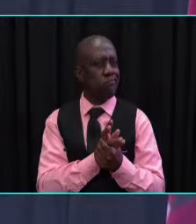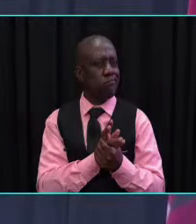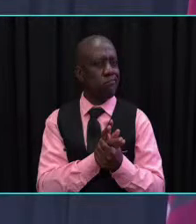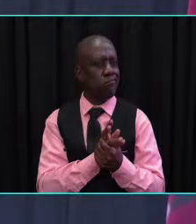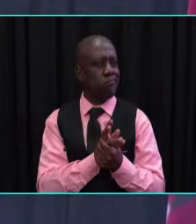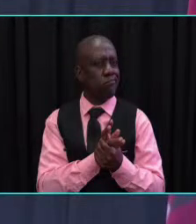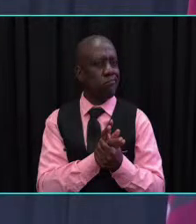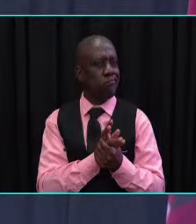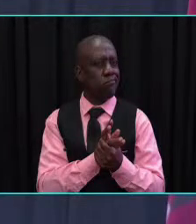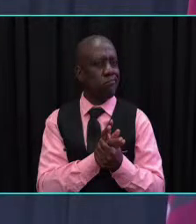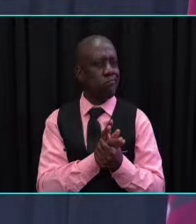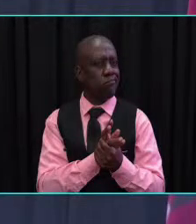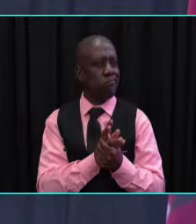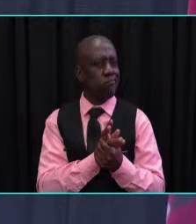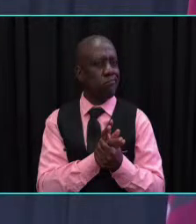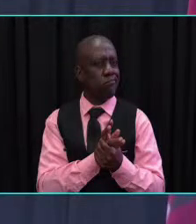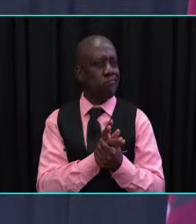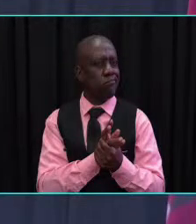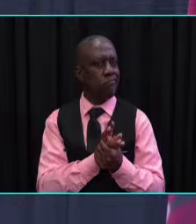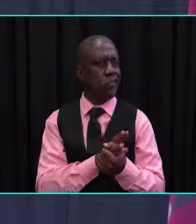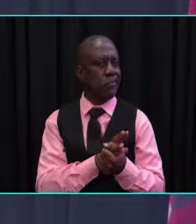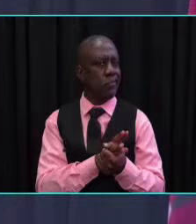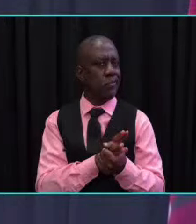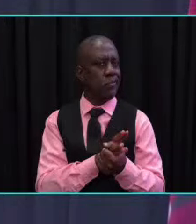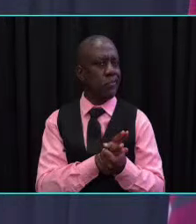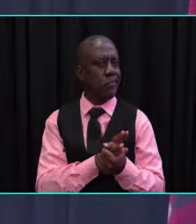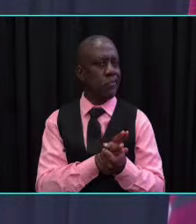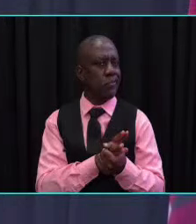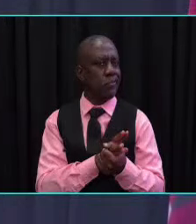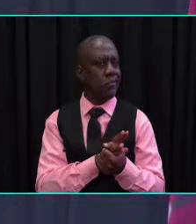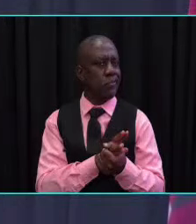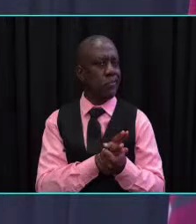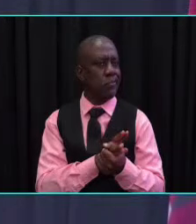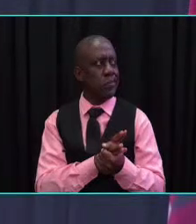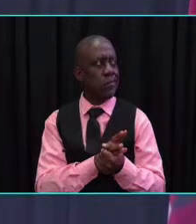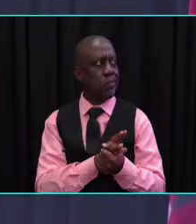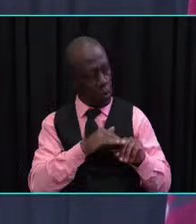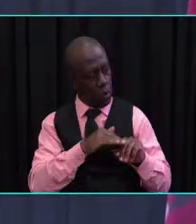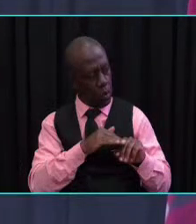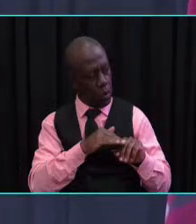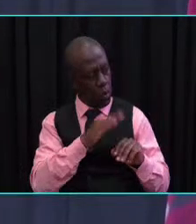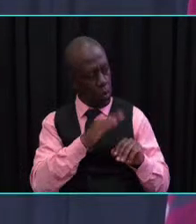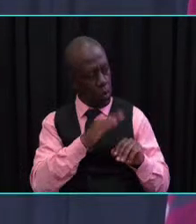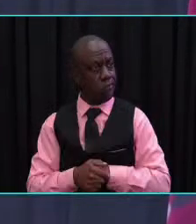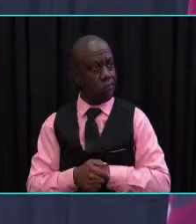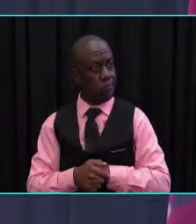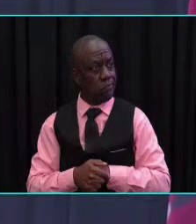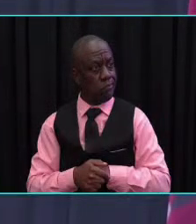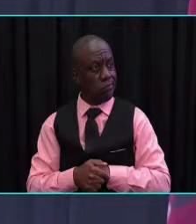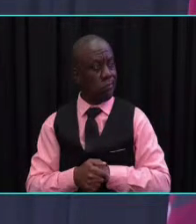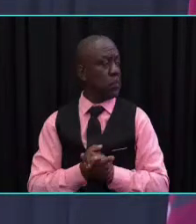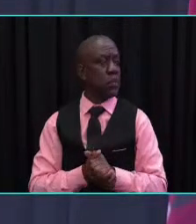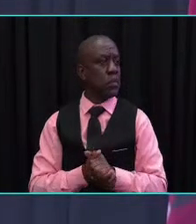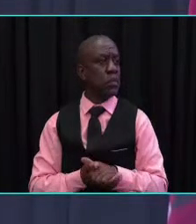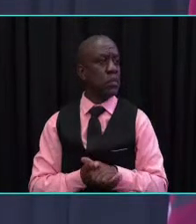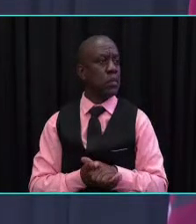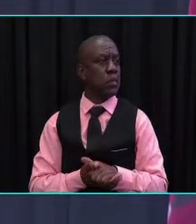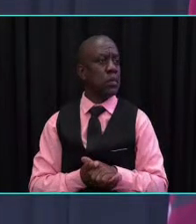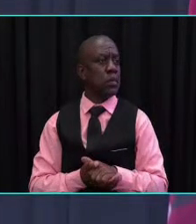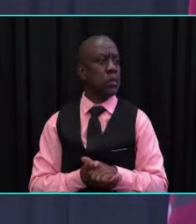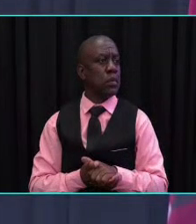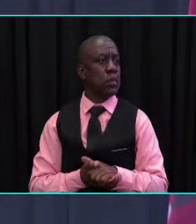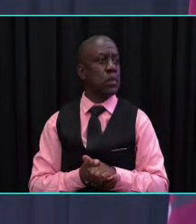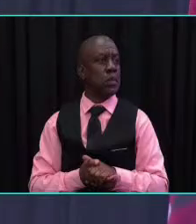answered by our panelists. And Nancy, you seem to be getting most of them. I'll give you the first chance. The freshly minted engineer